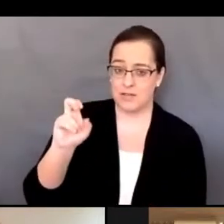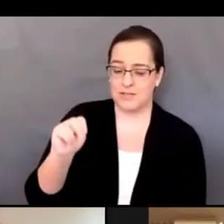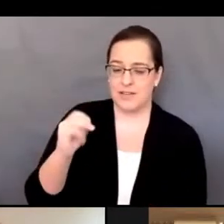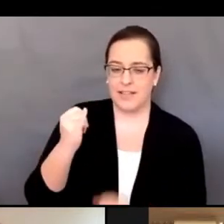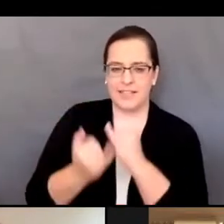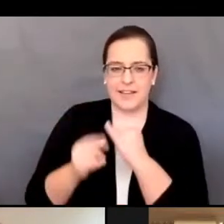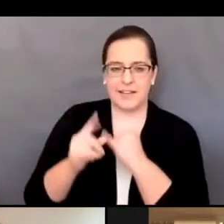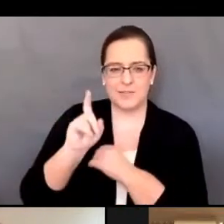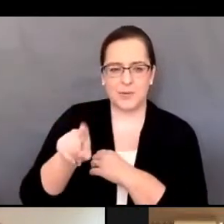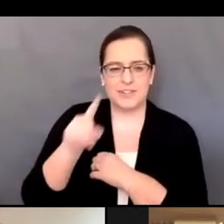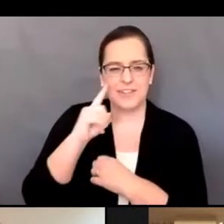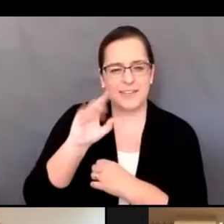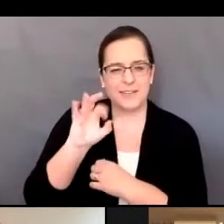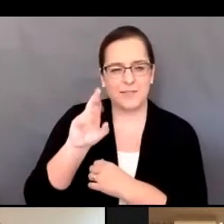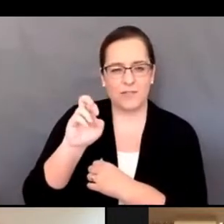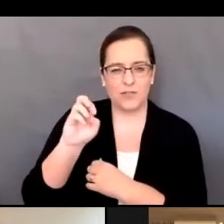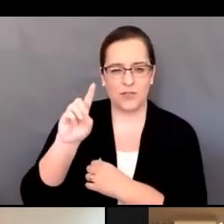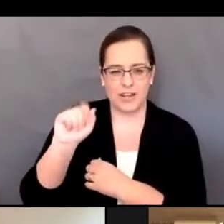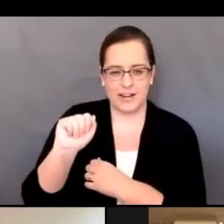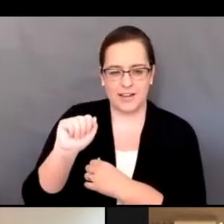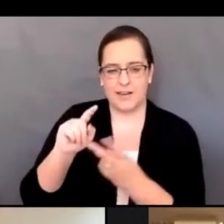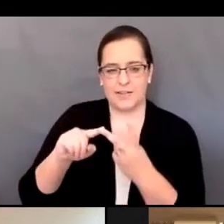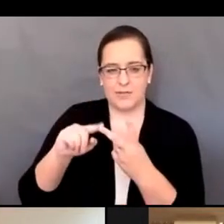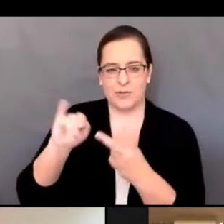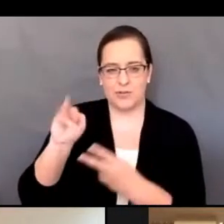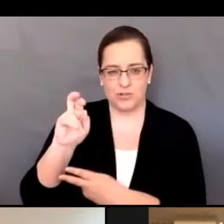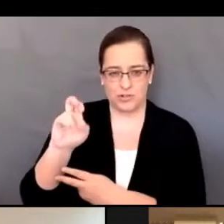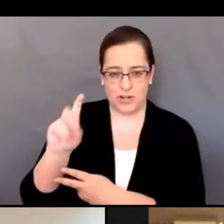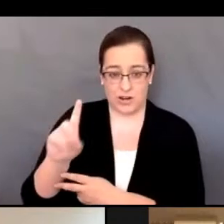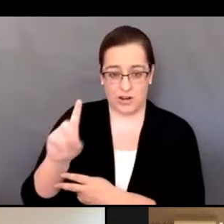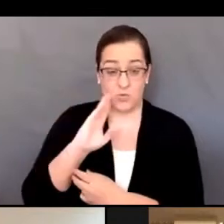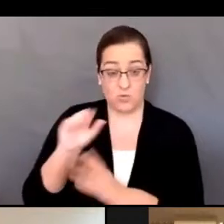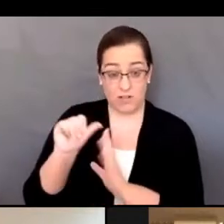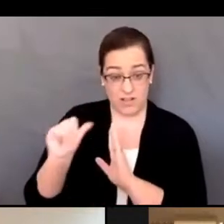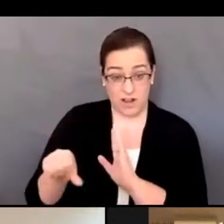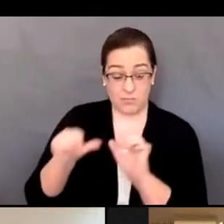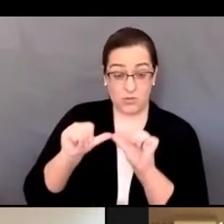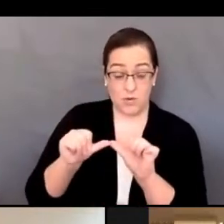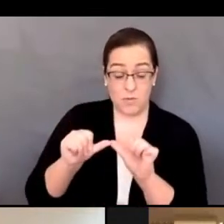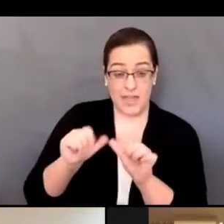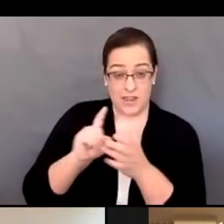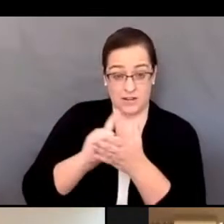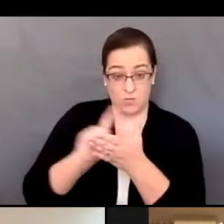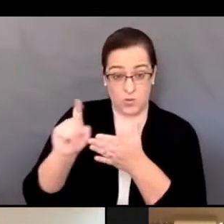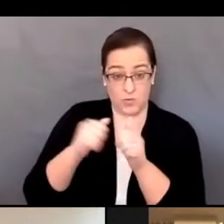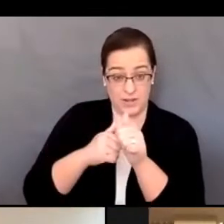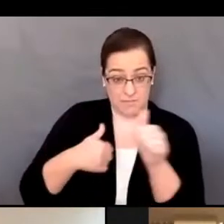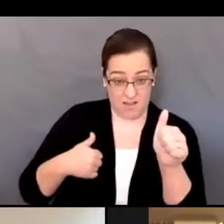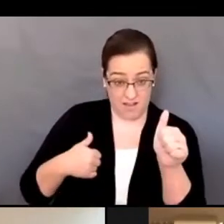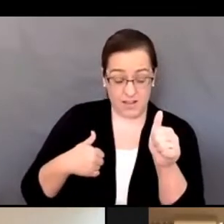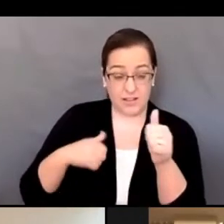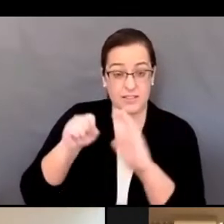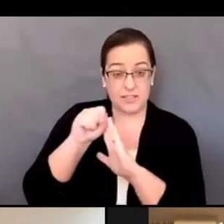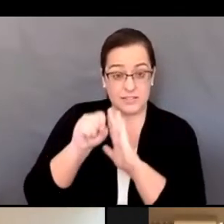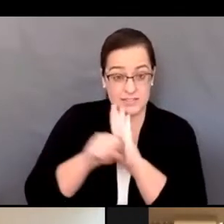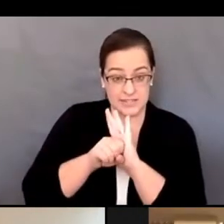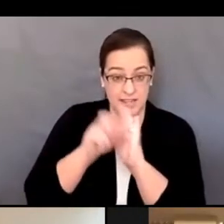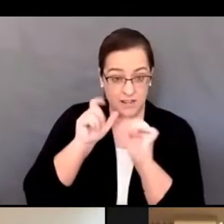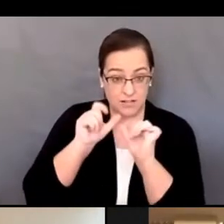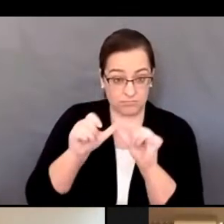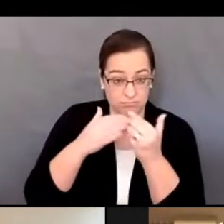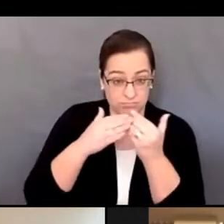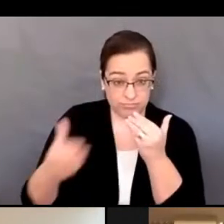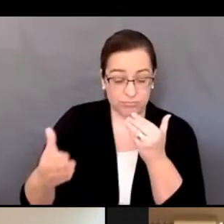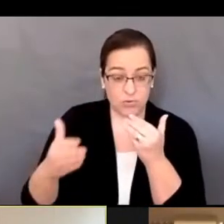probably for Freda Powell or Jared Miller. Will Amarillo remain 1 week behind the rest of the state for reopening, or will